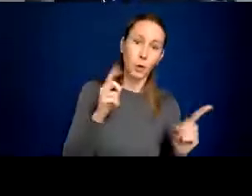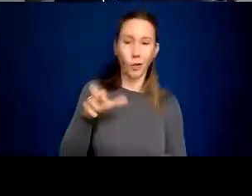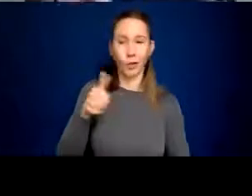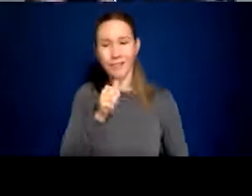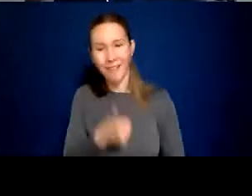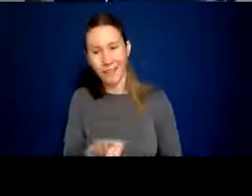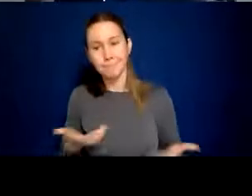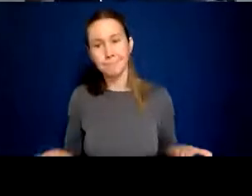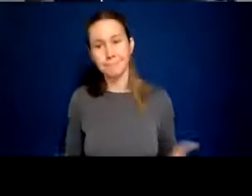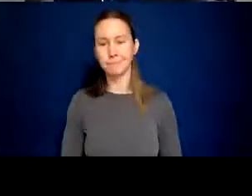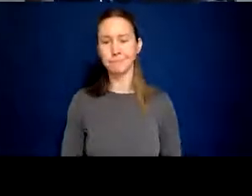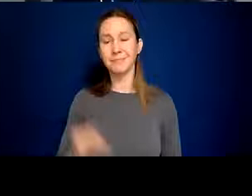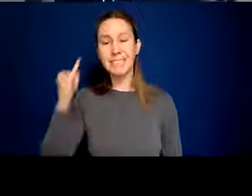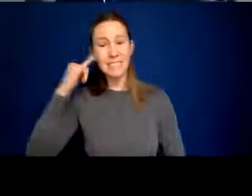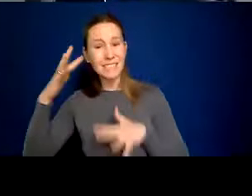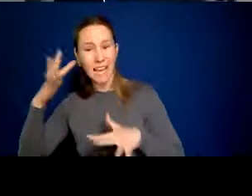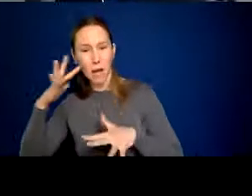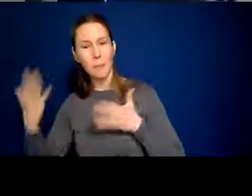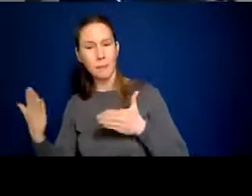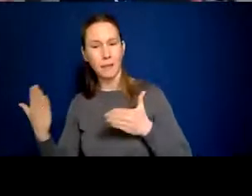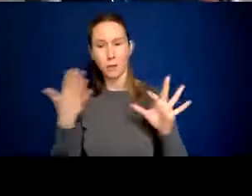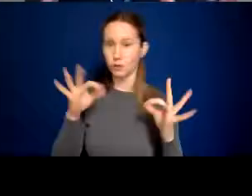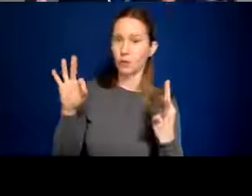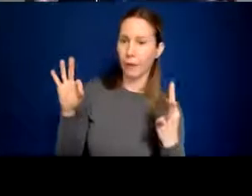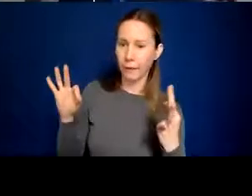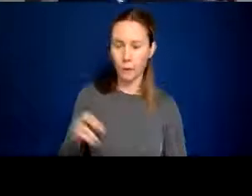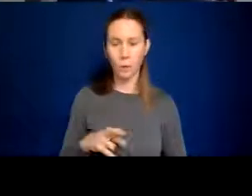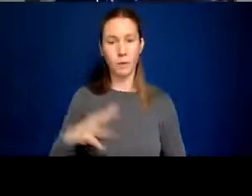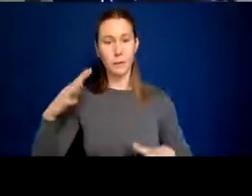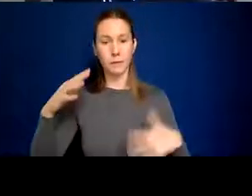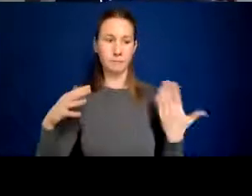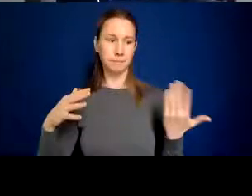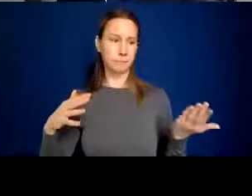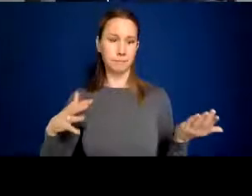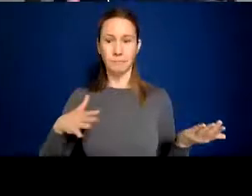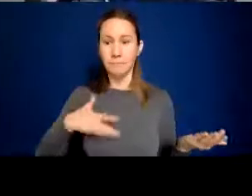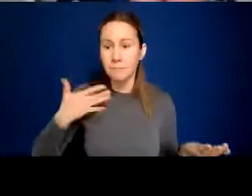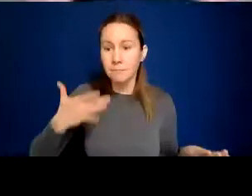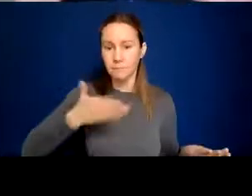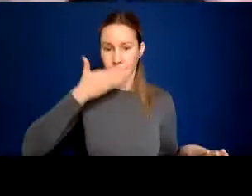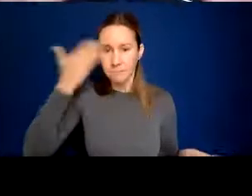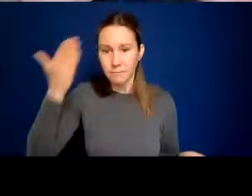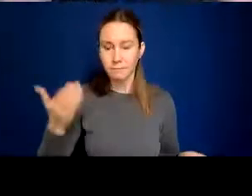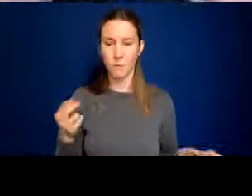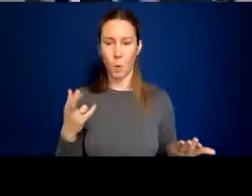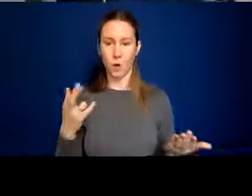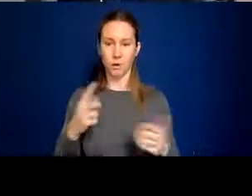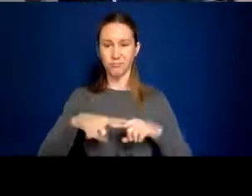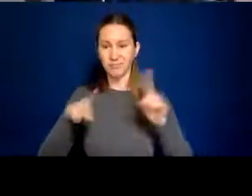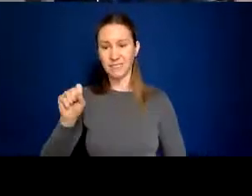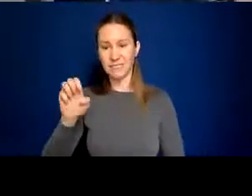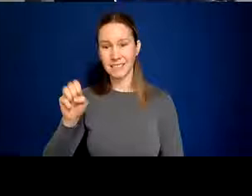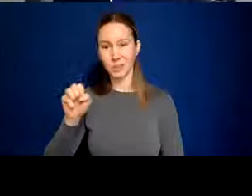by sounds or by smells, or maybe even multi-sensory, right? A massage with spa, with